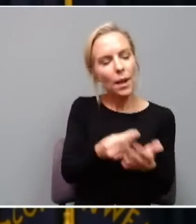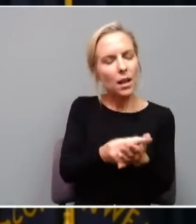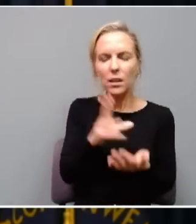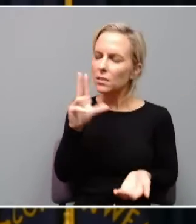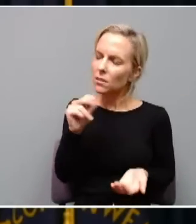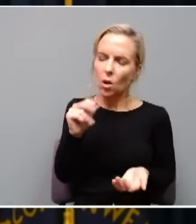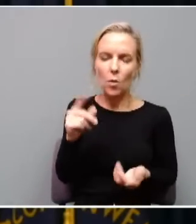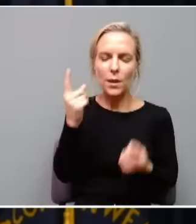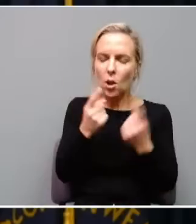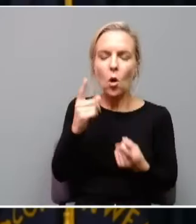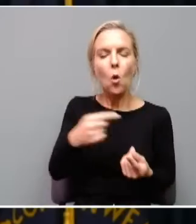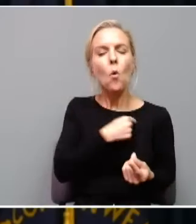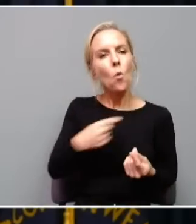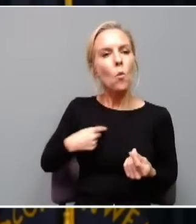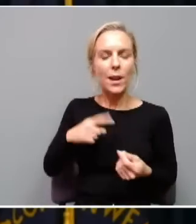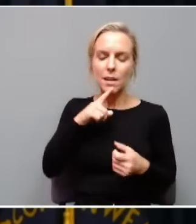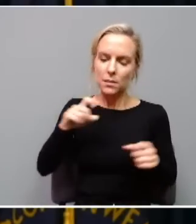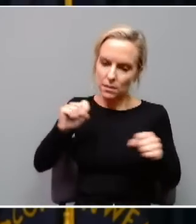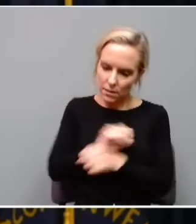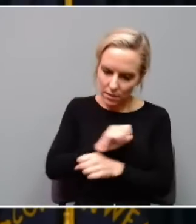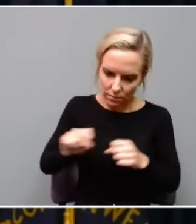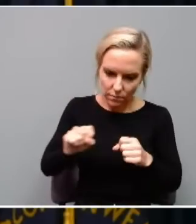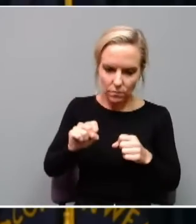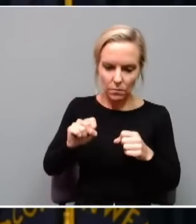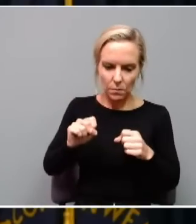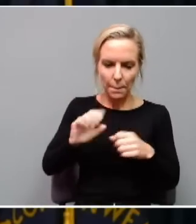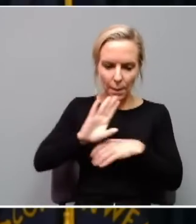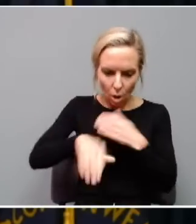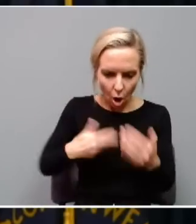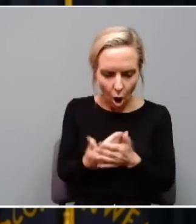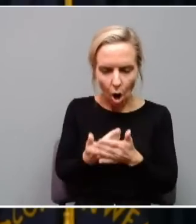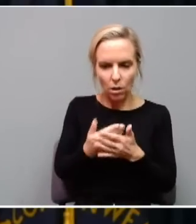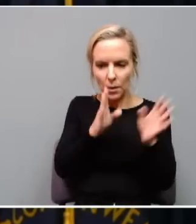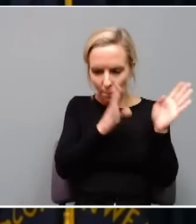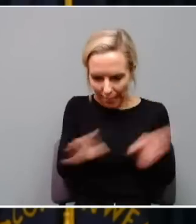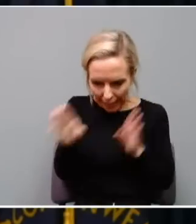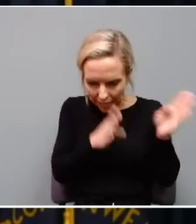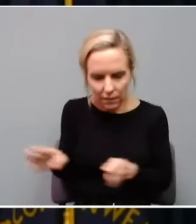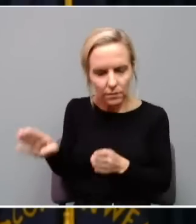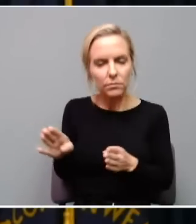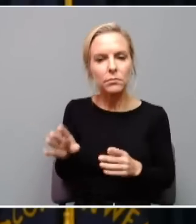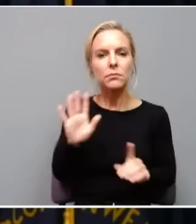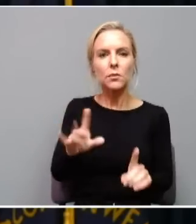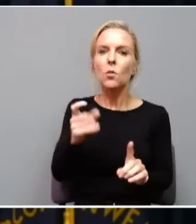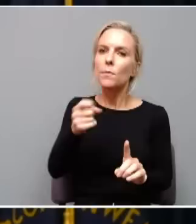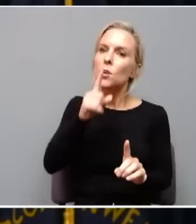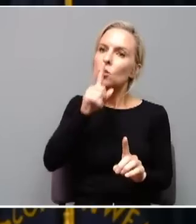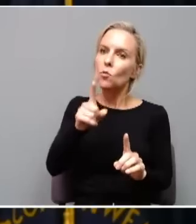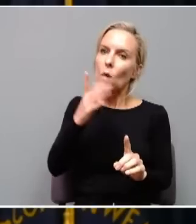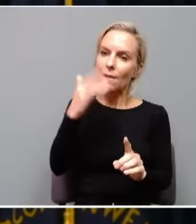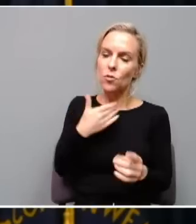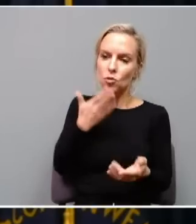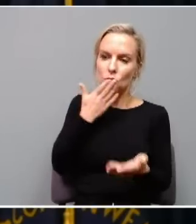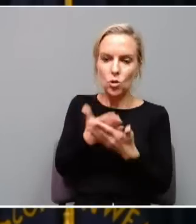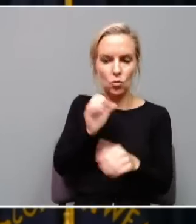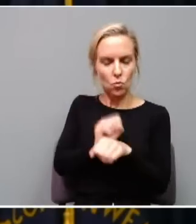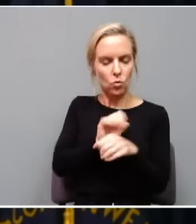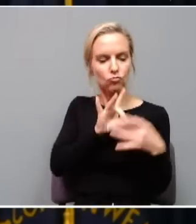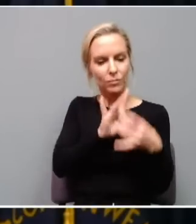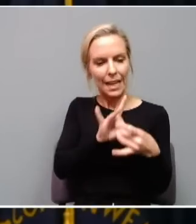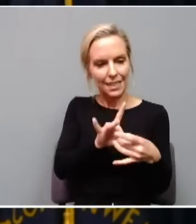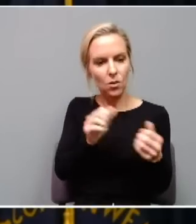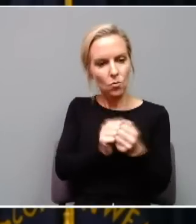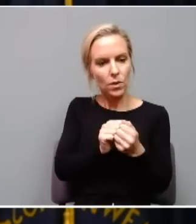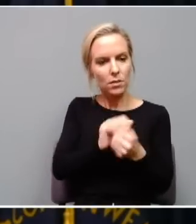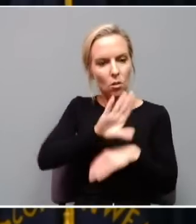considered. We are deliberate on all of it. And that's why, I think we've got such a good working relationship with all the